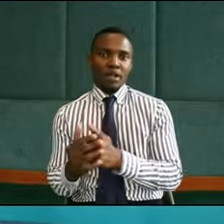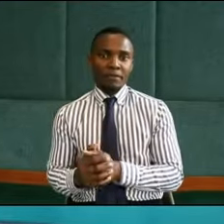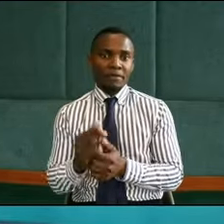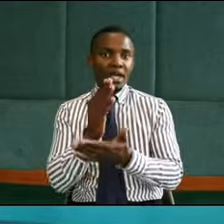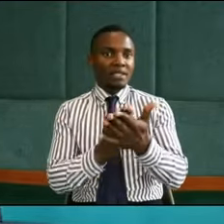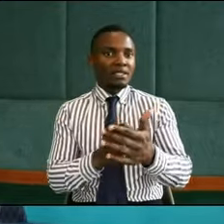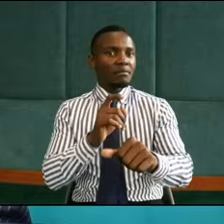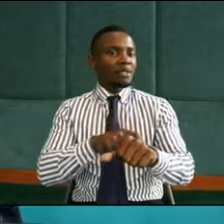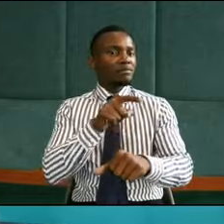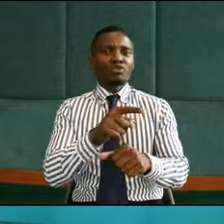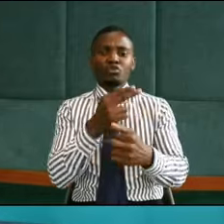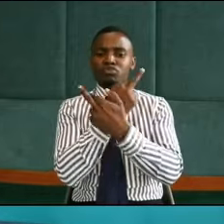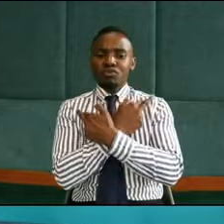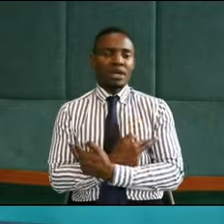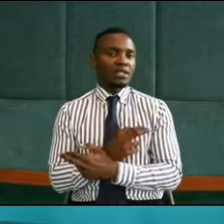Sometimes you have no rest.